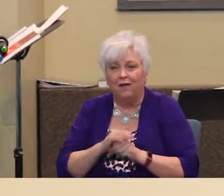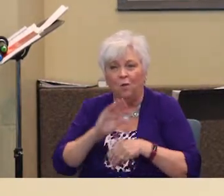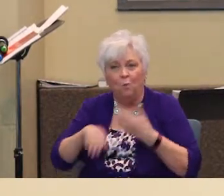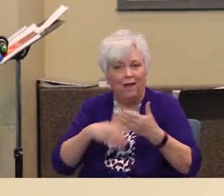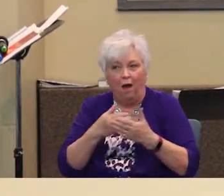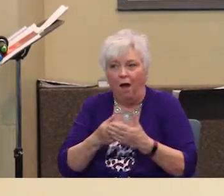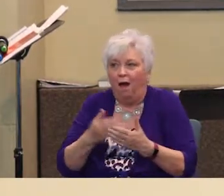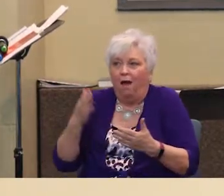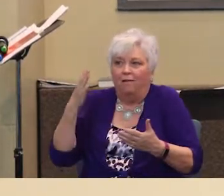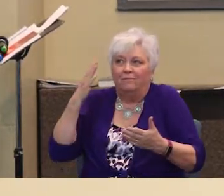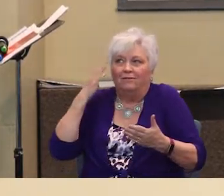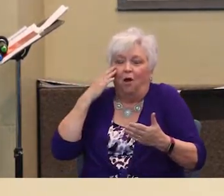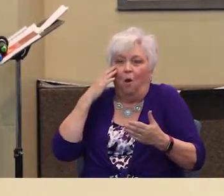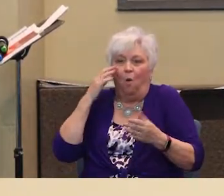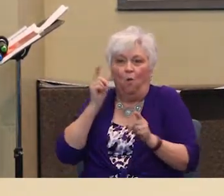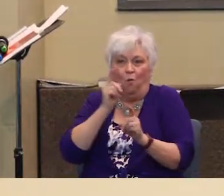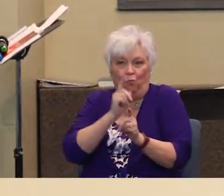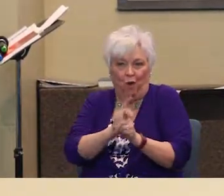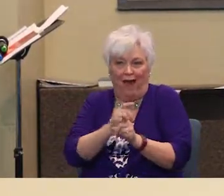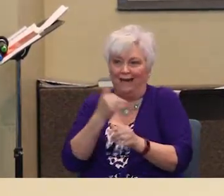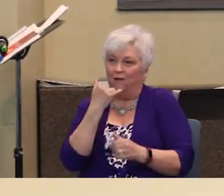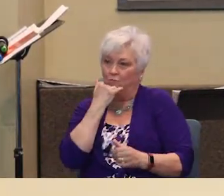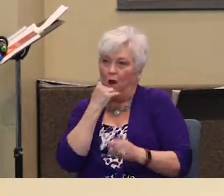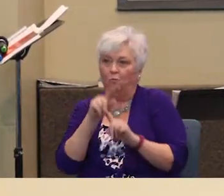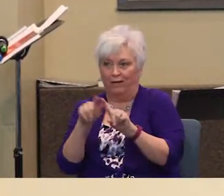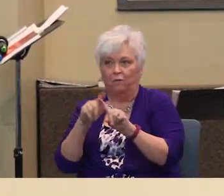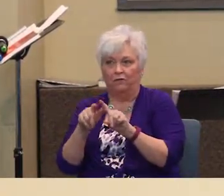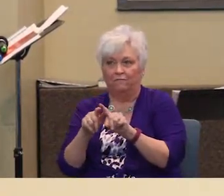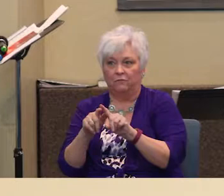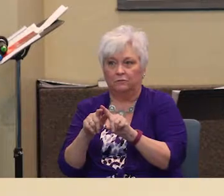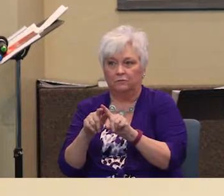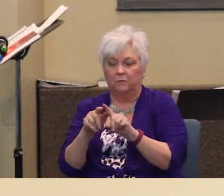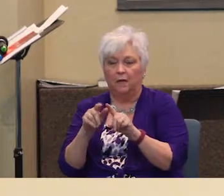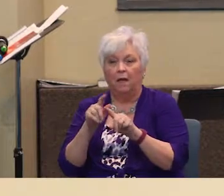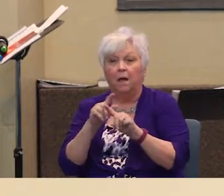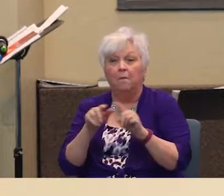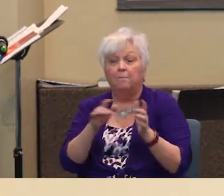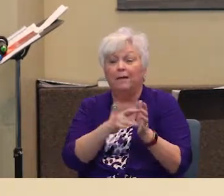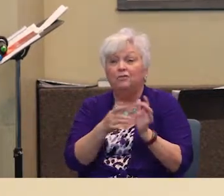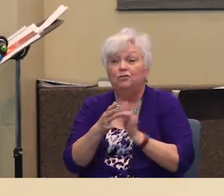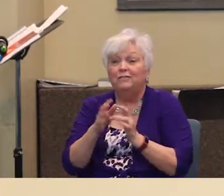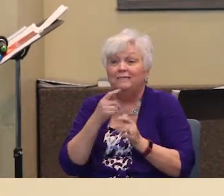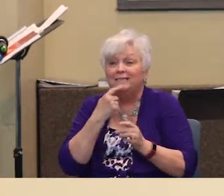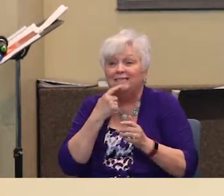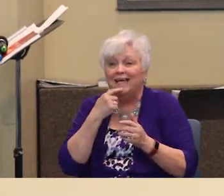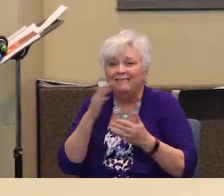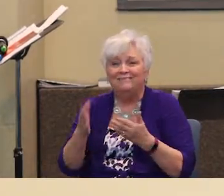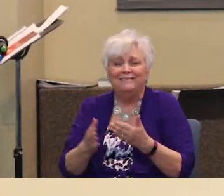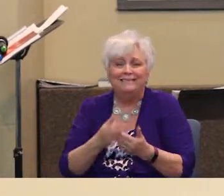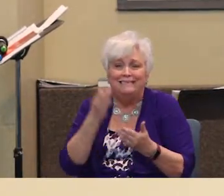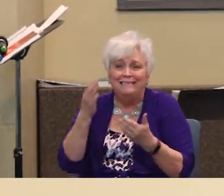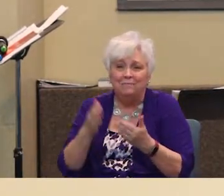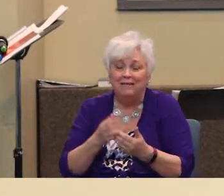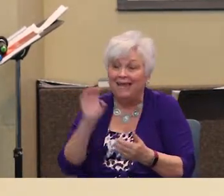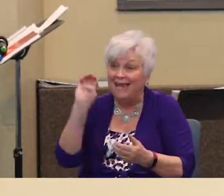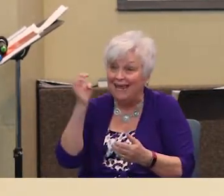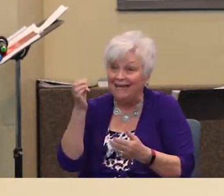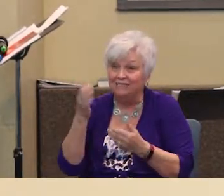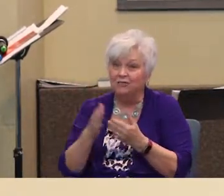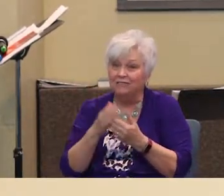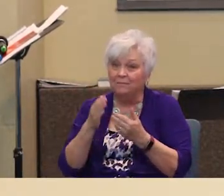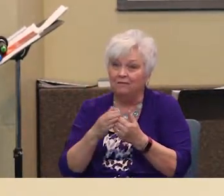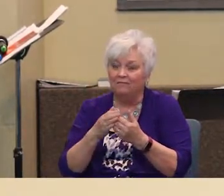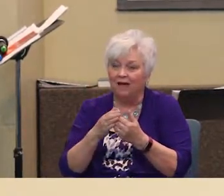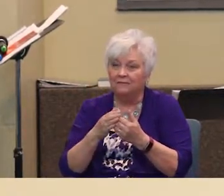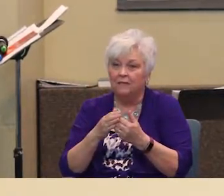what right and wrong is most of the time. But Jesus said, you know, I'll simplify all this. And Easter simplifies all this. He says, if you